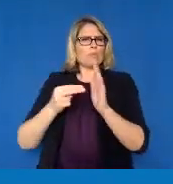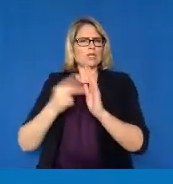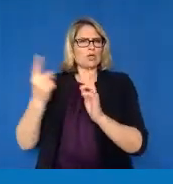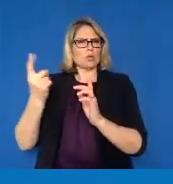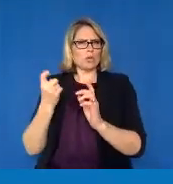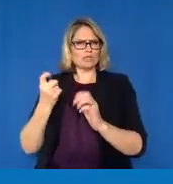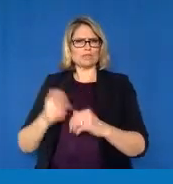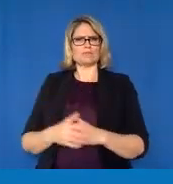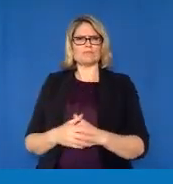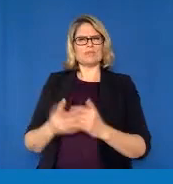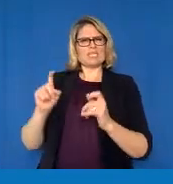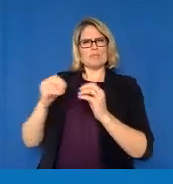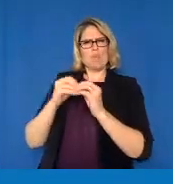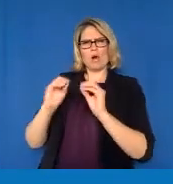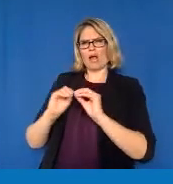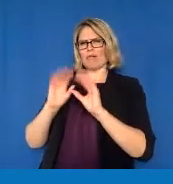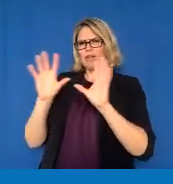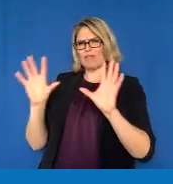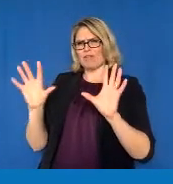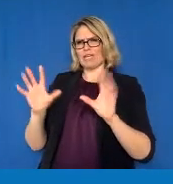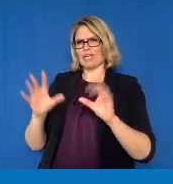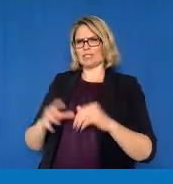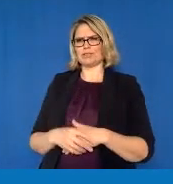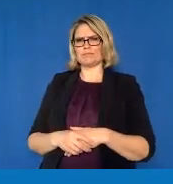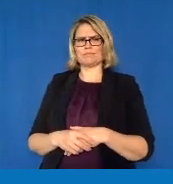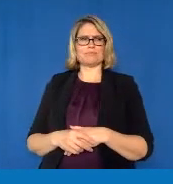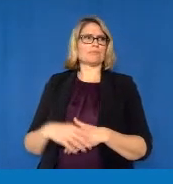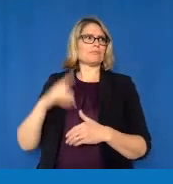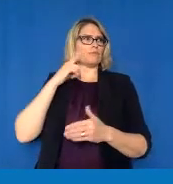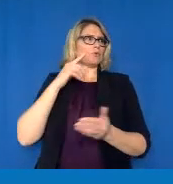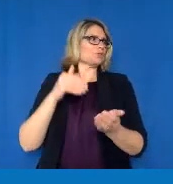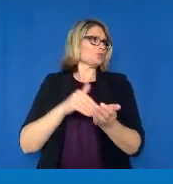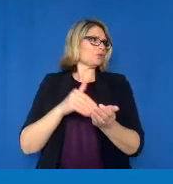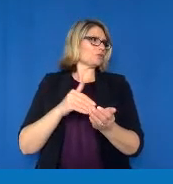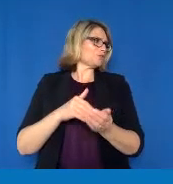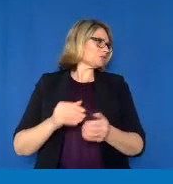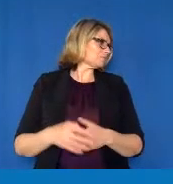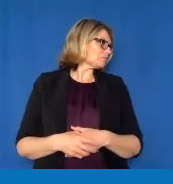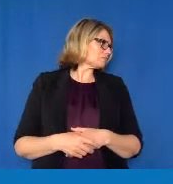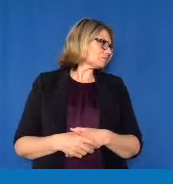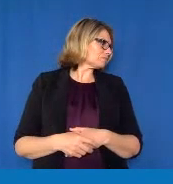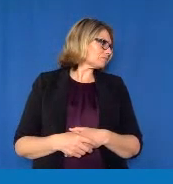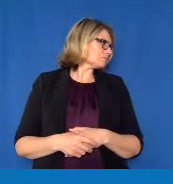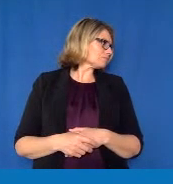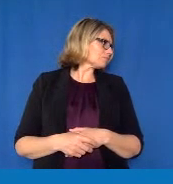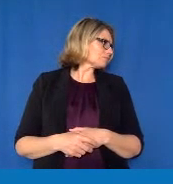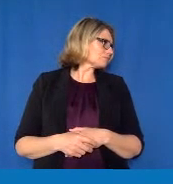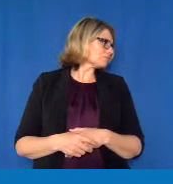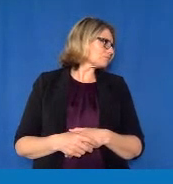Michelle, can you elaborate on your question for Dr. Russell, please? Yes, of course.